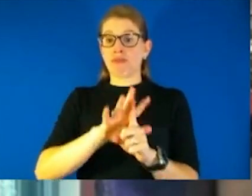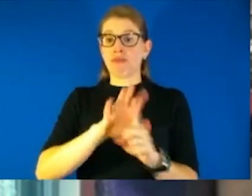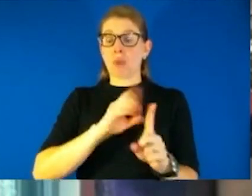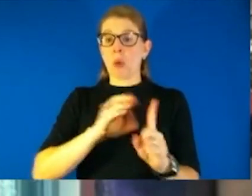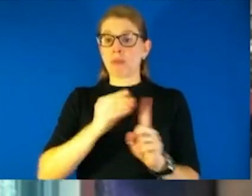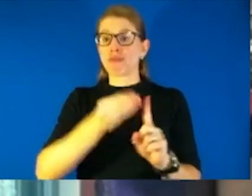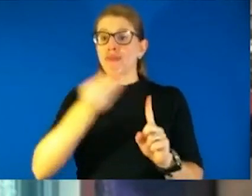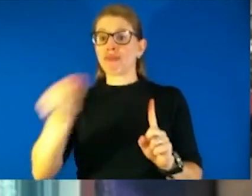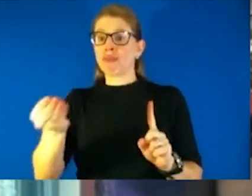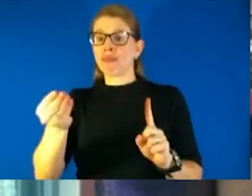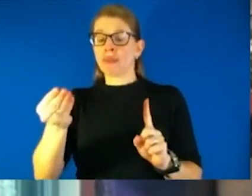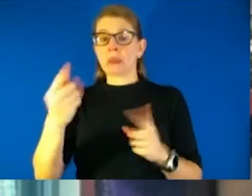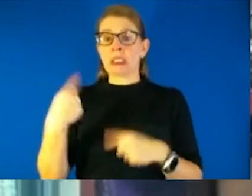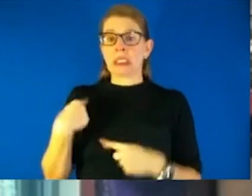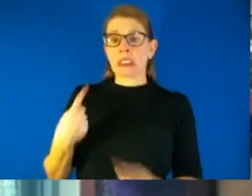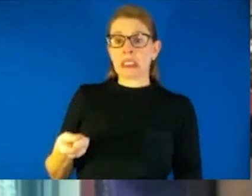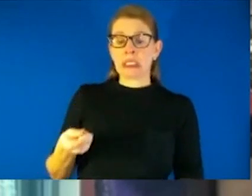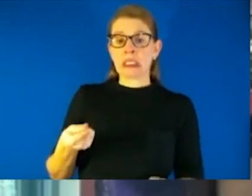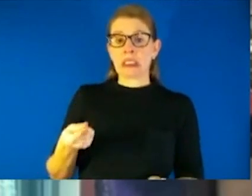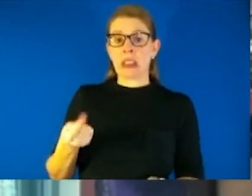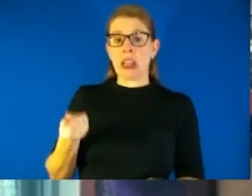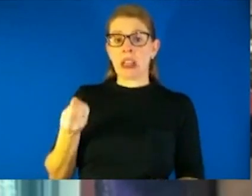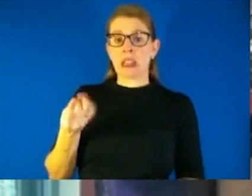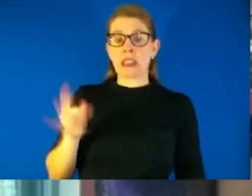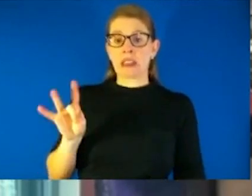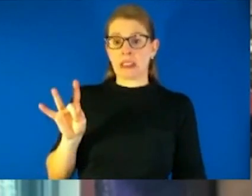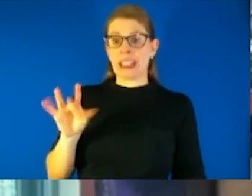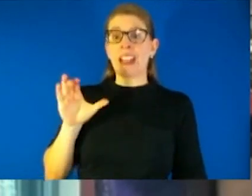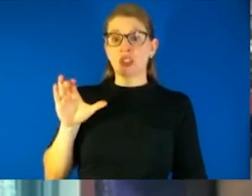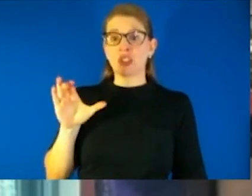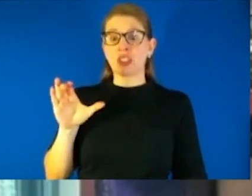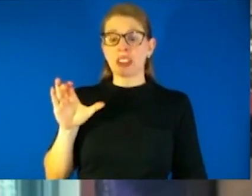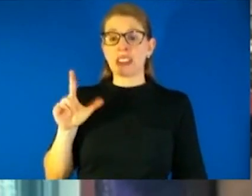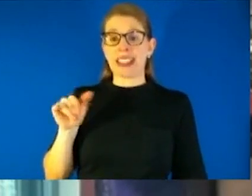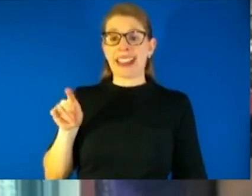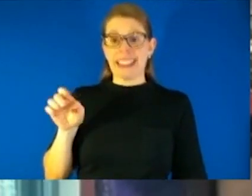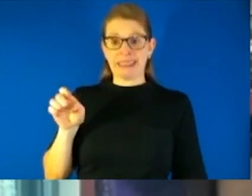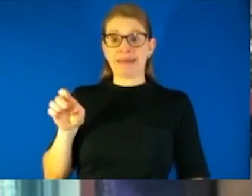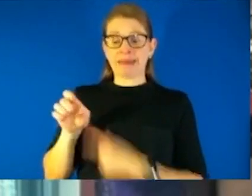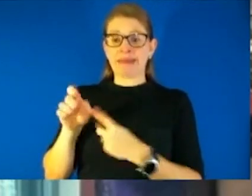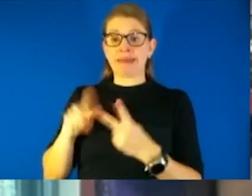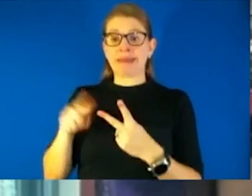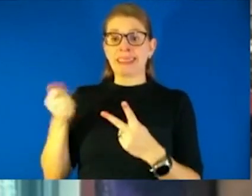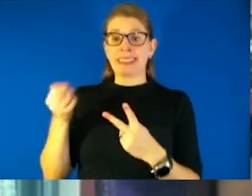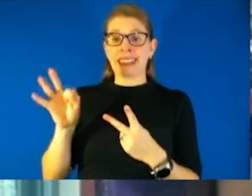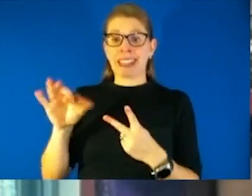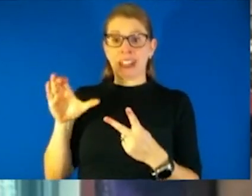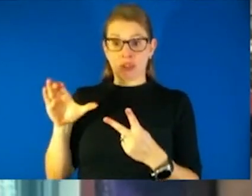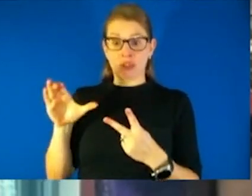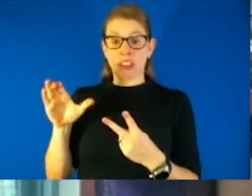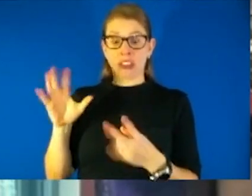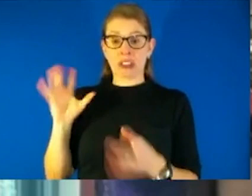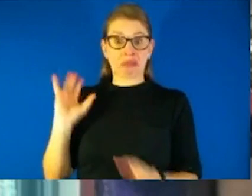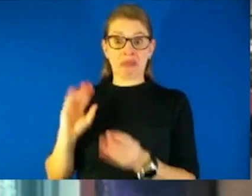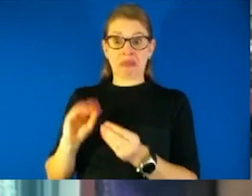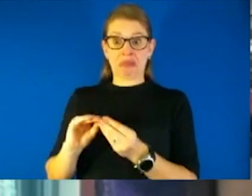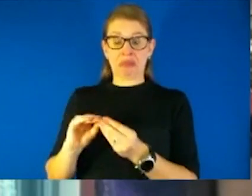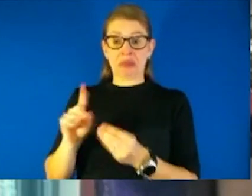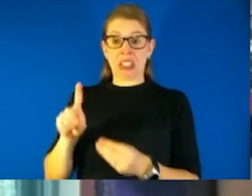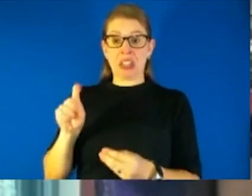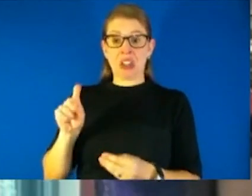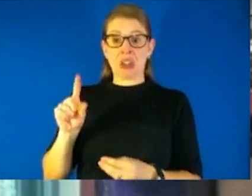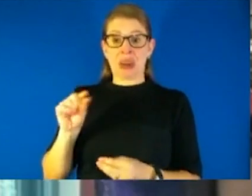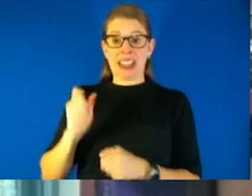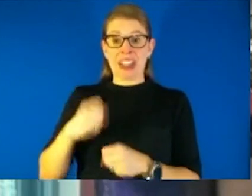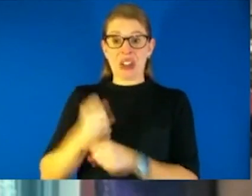since the late 1800s, early 1900s. So over 120 years ago.